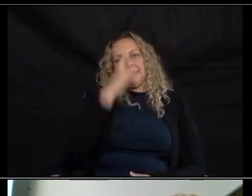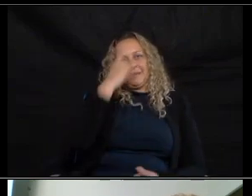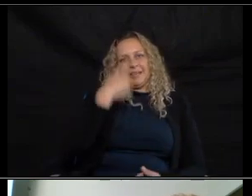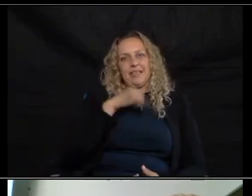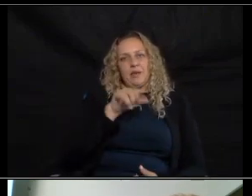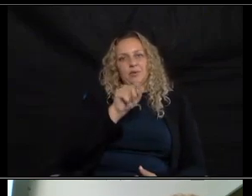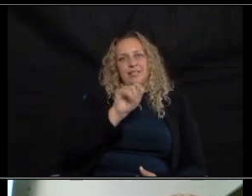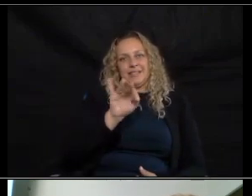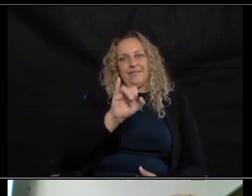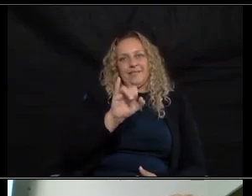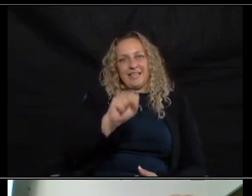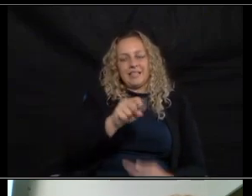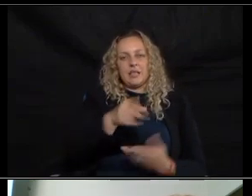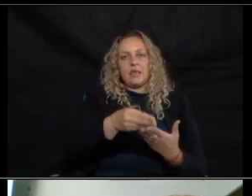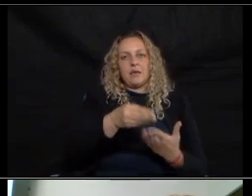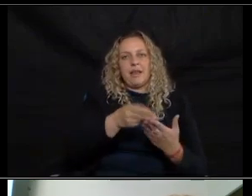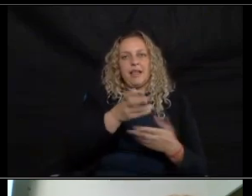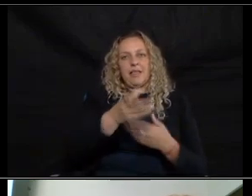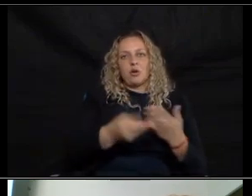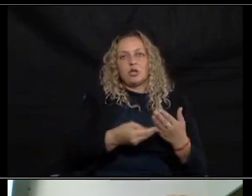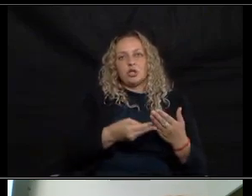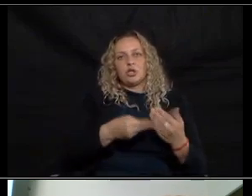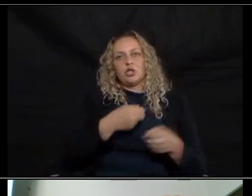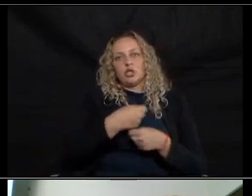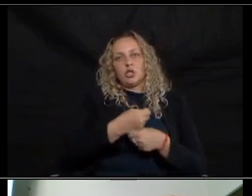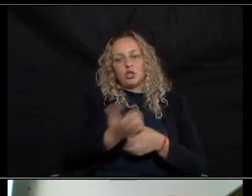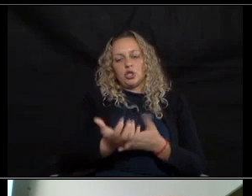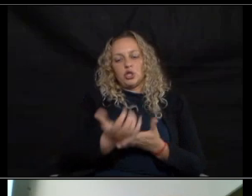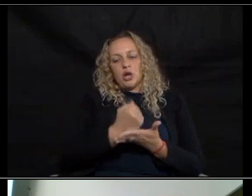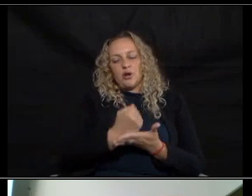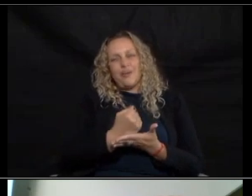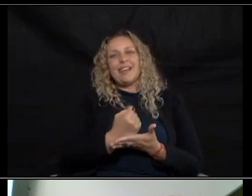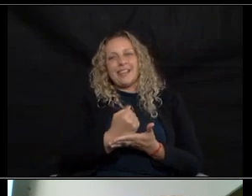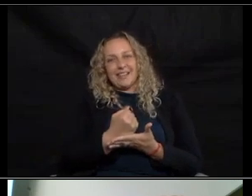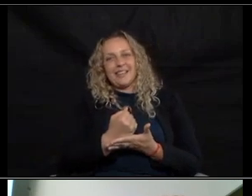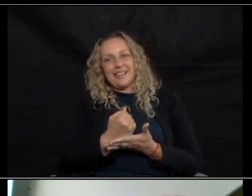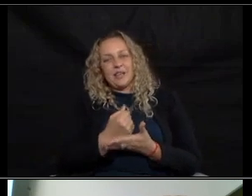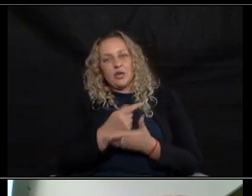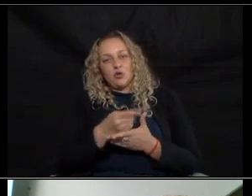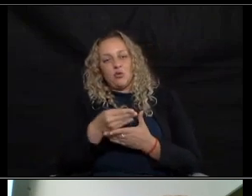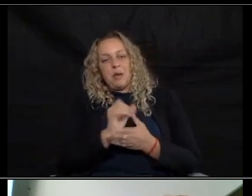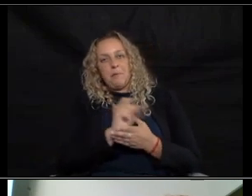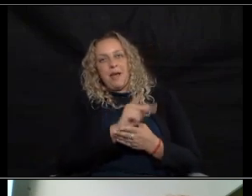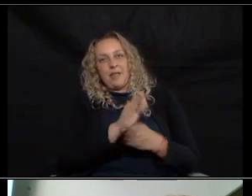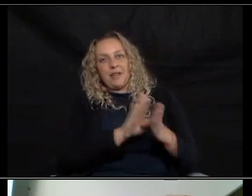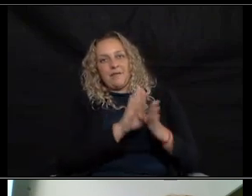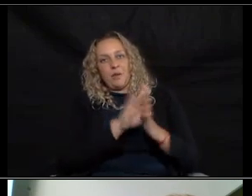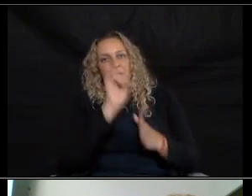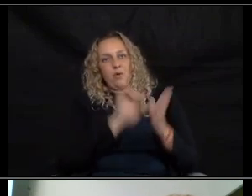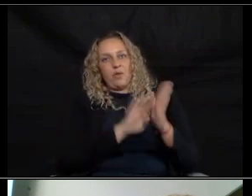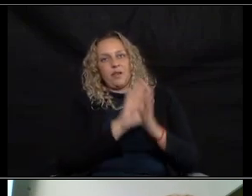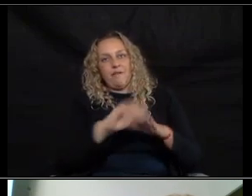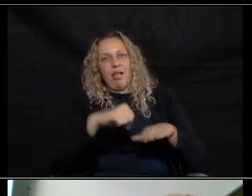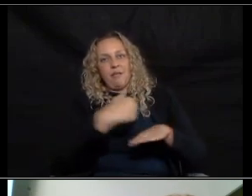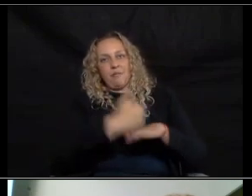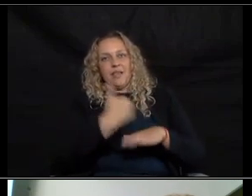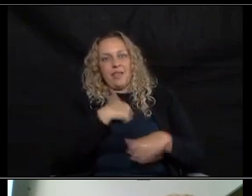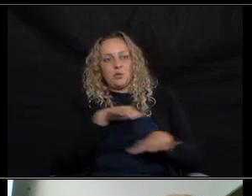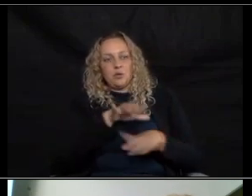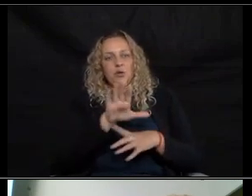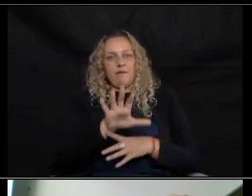what TIF is the money that is generated to pay back the developer for the development. That's what we did